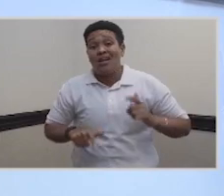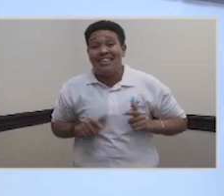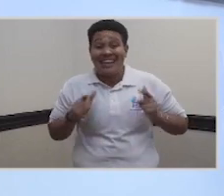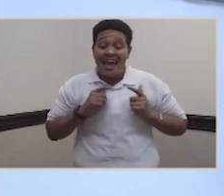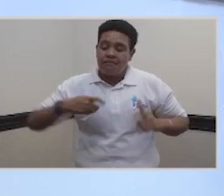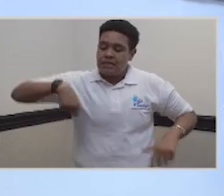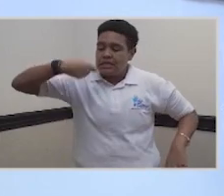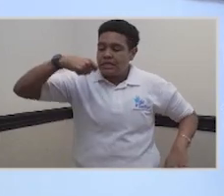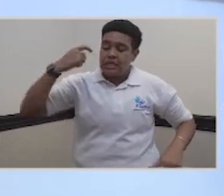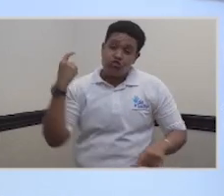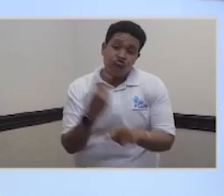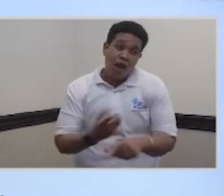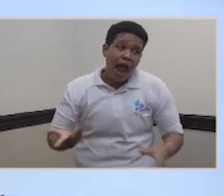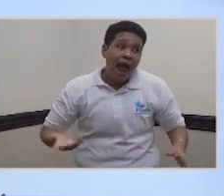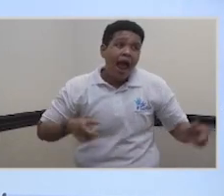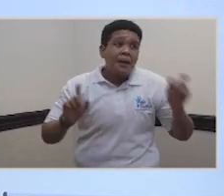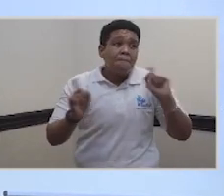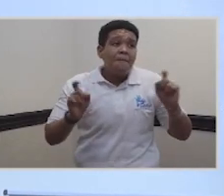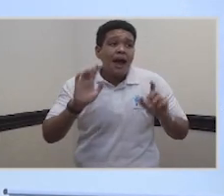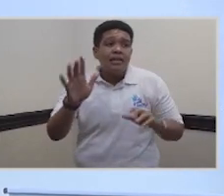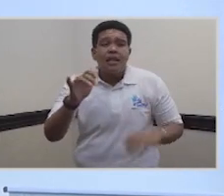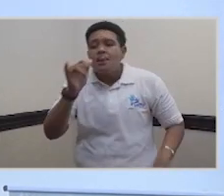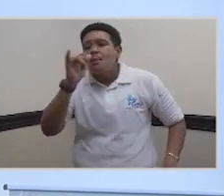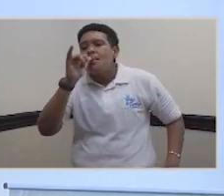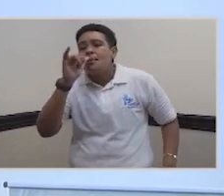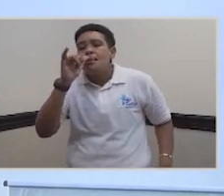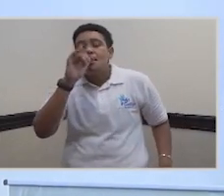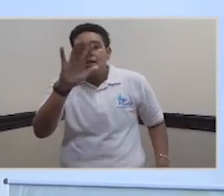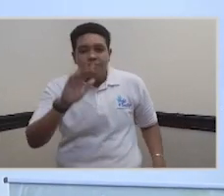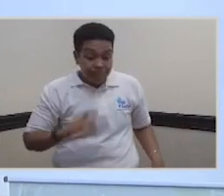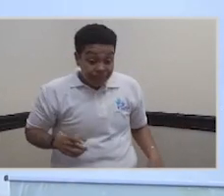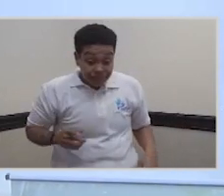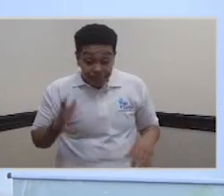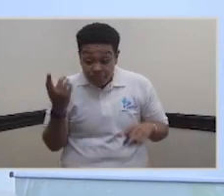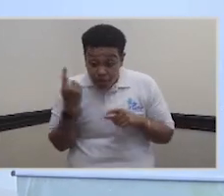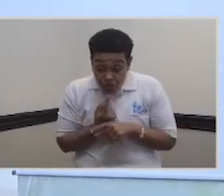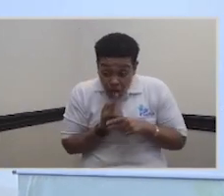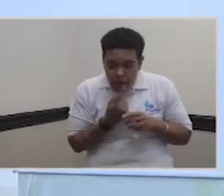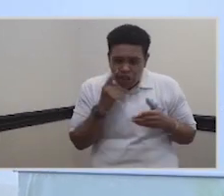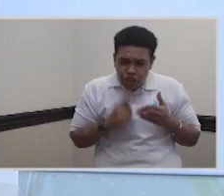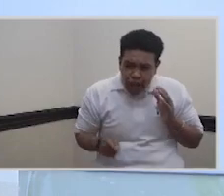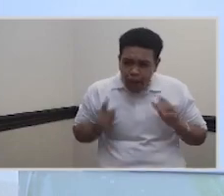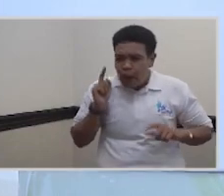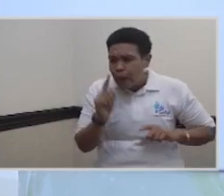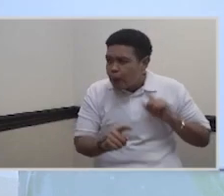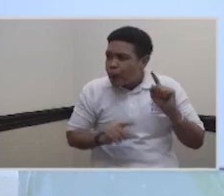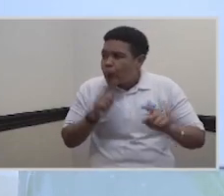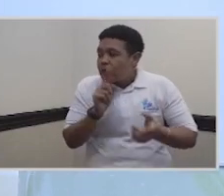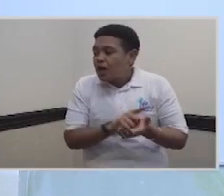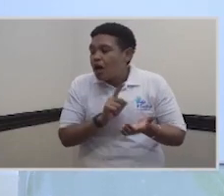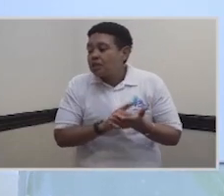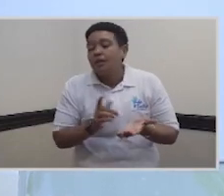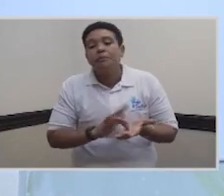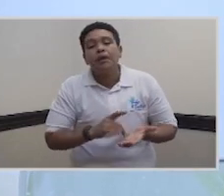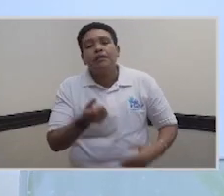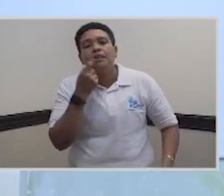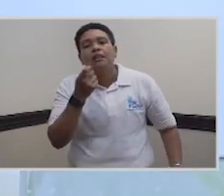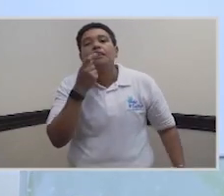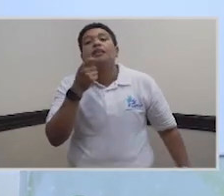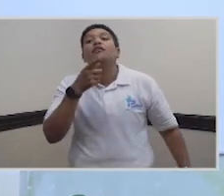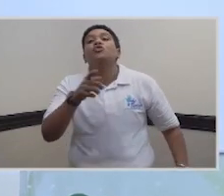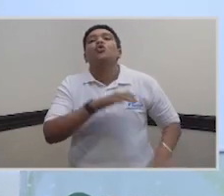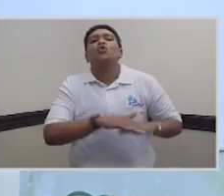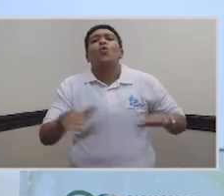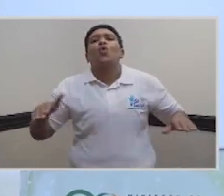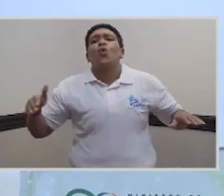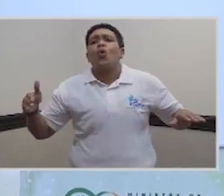eating right, managing their alcohol intake, getting their regular checkup, taking their medication through to the end so they don't get